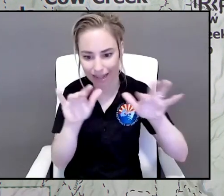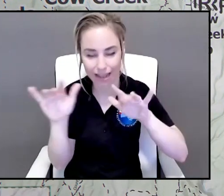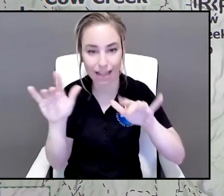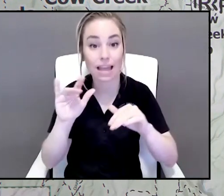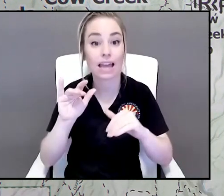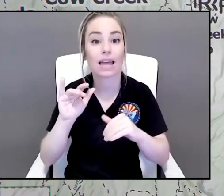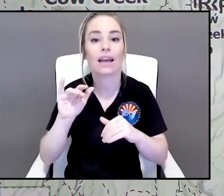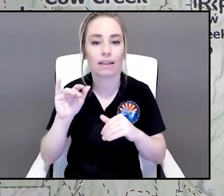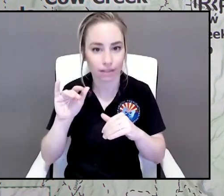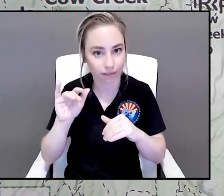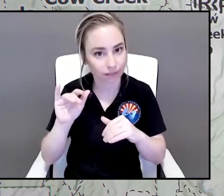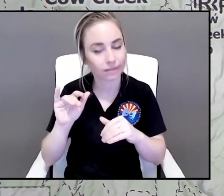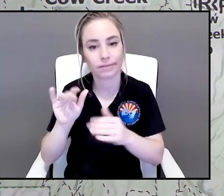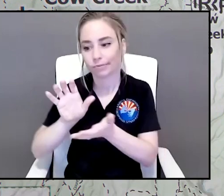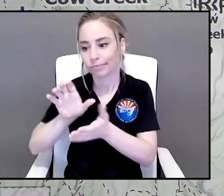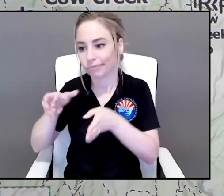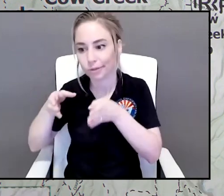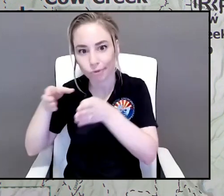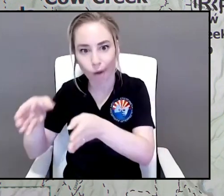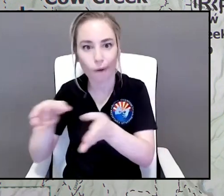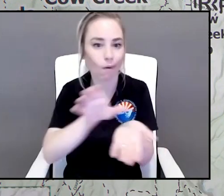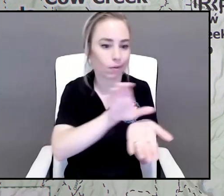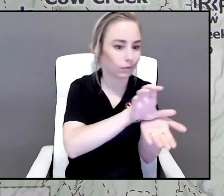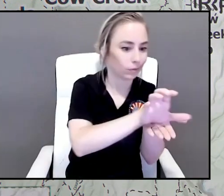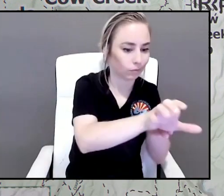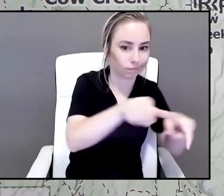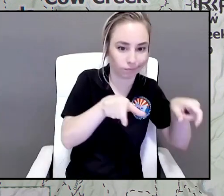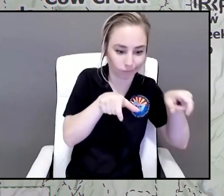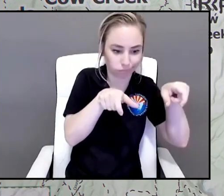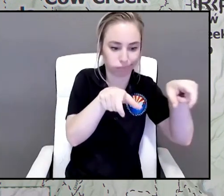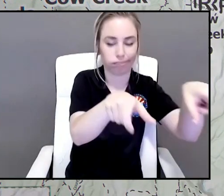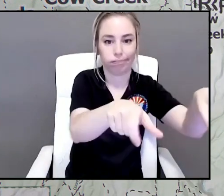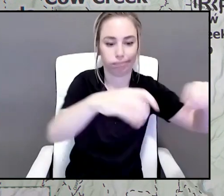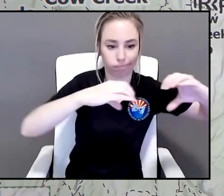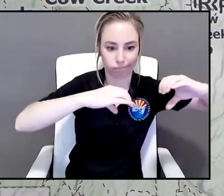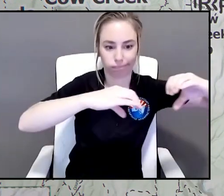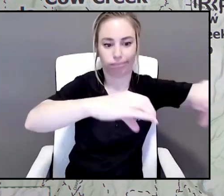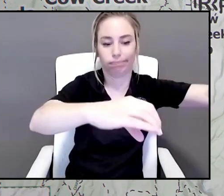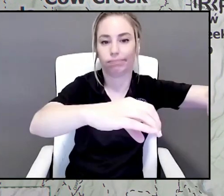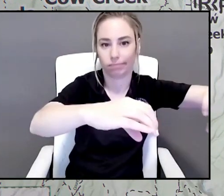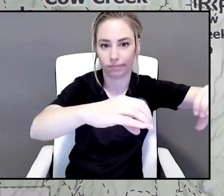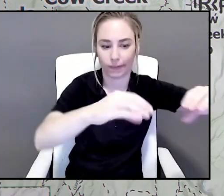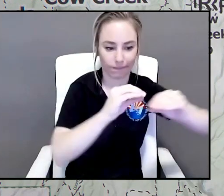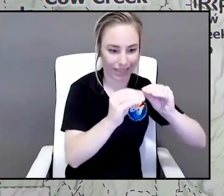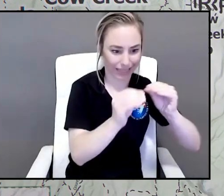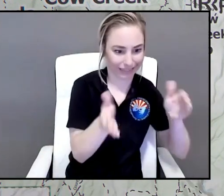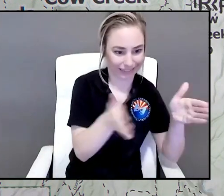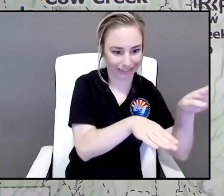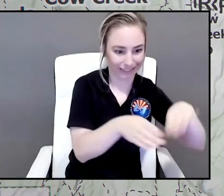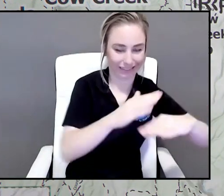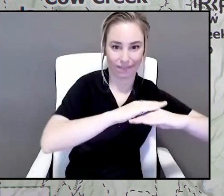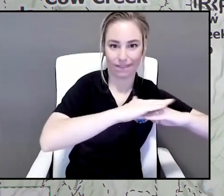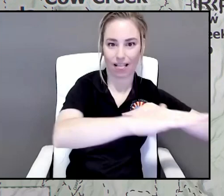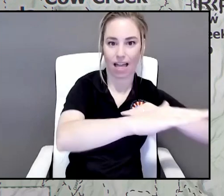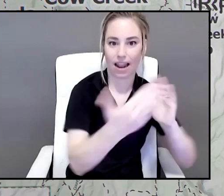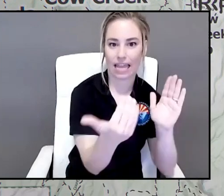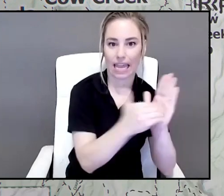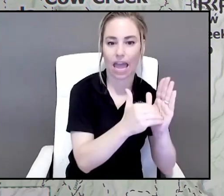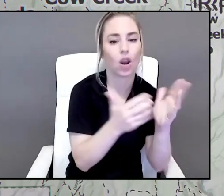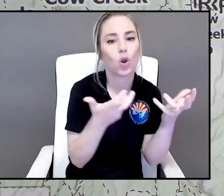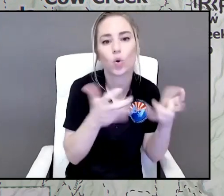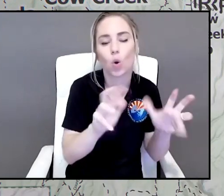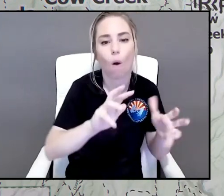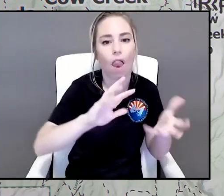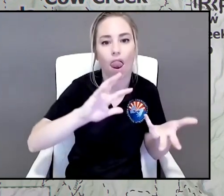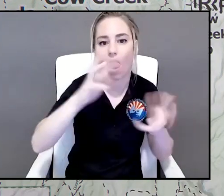they're trying to pull the berm and rehab them so that we don't have water running down them and creating a mess further down the hill.